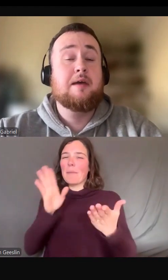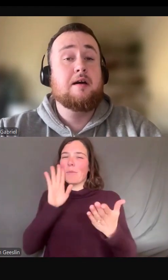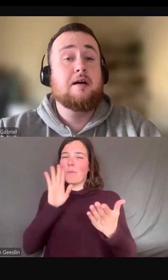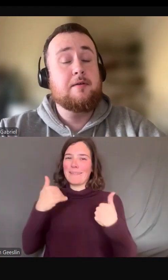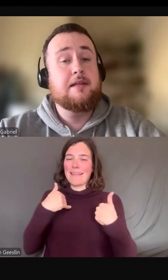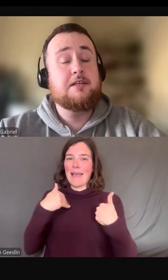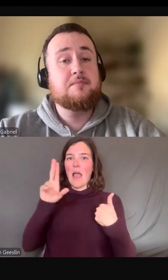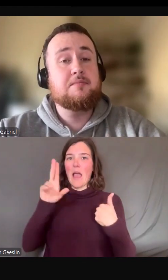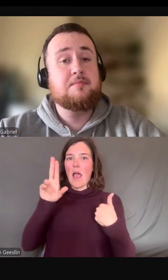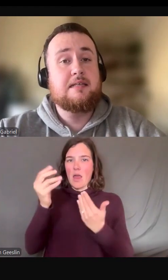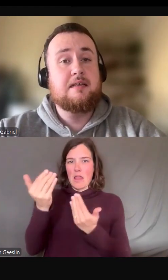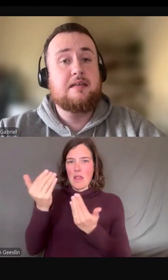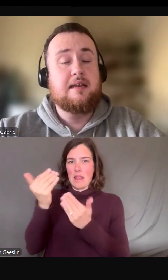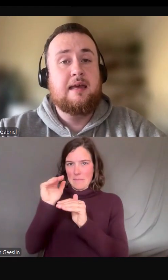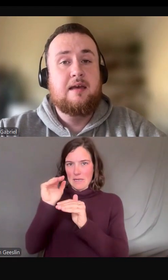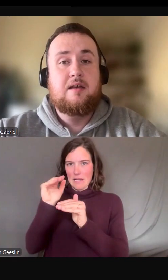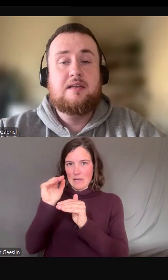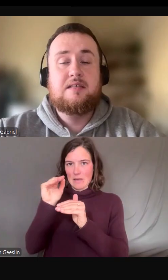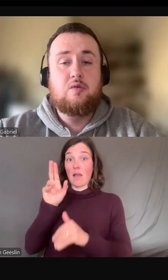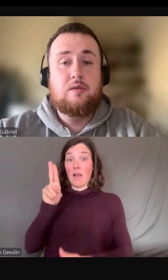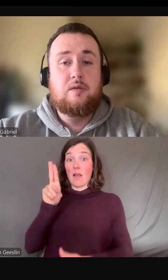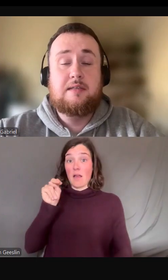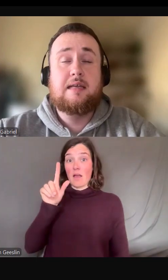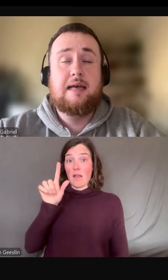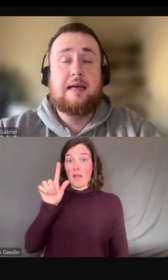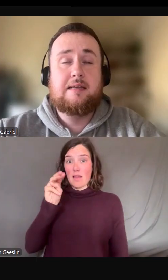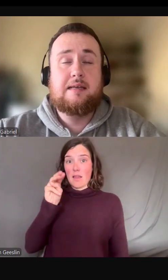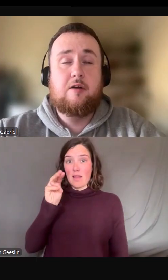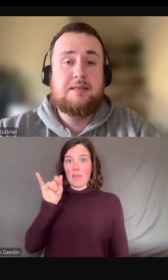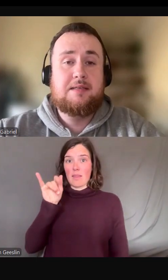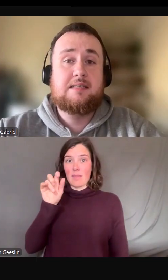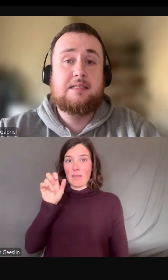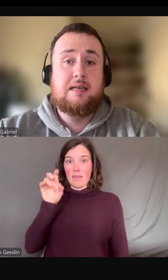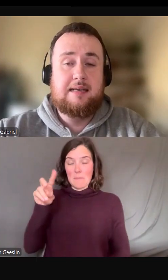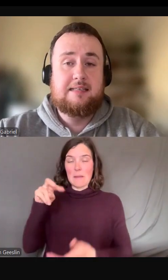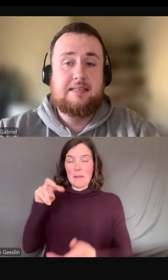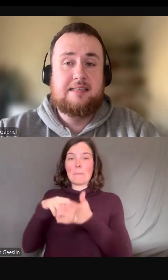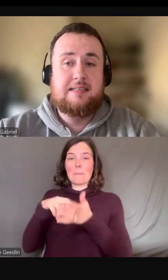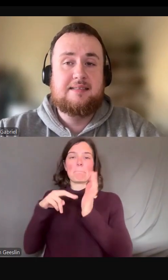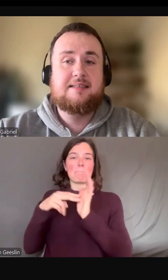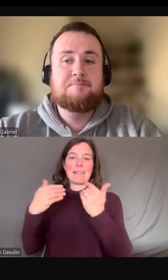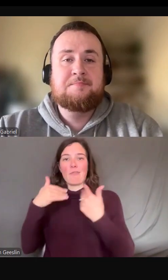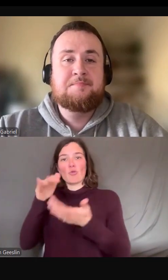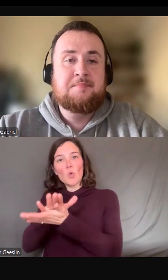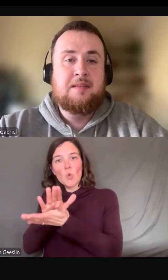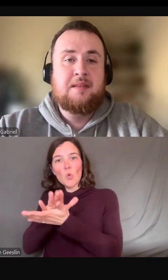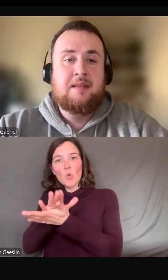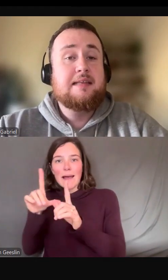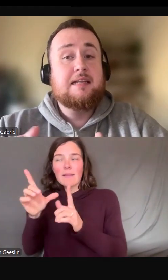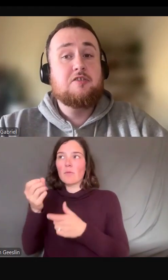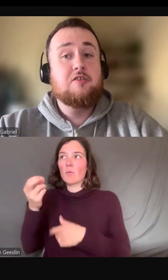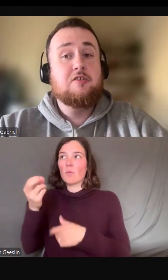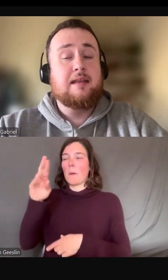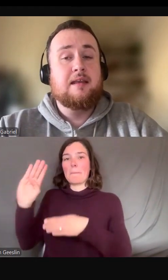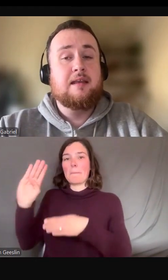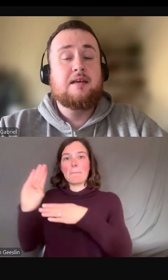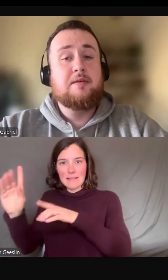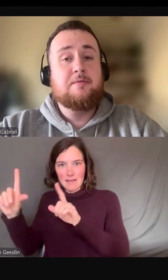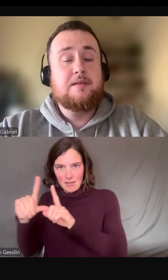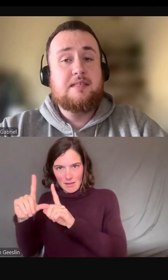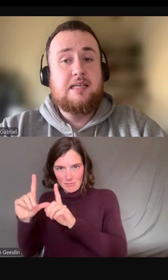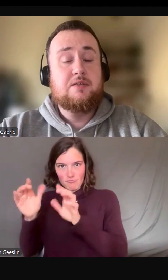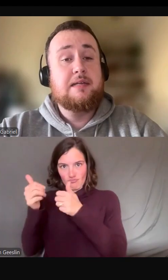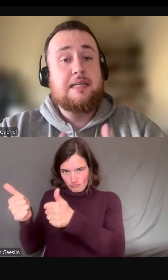same. Unlimited just means it's on a school's or business license. That's great. So we